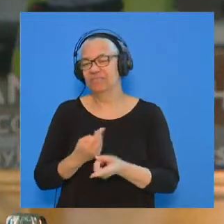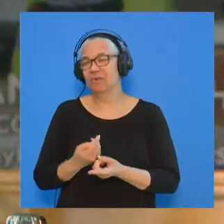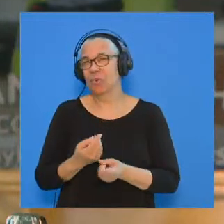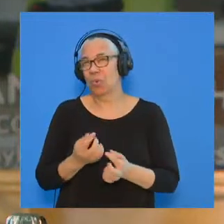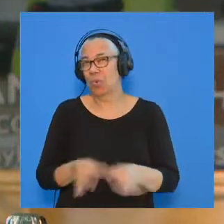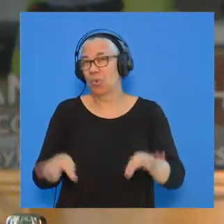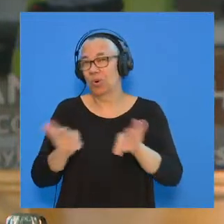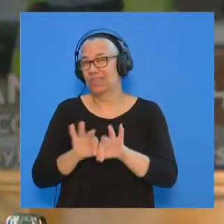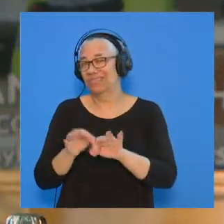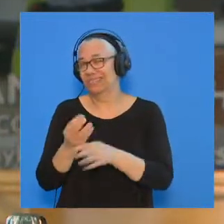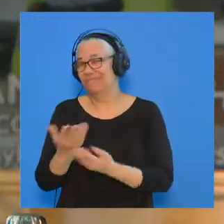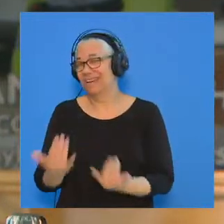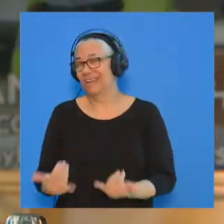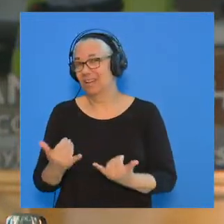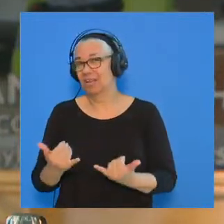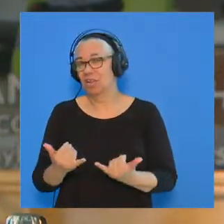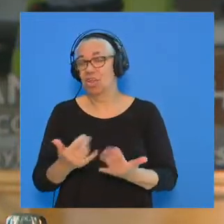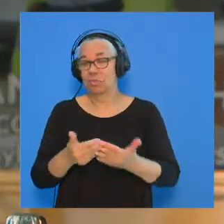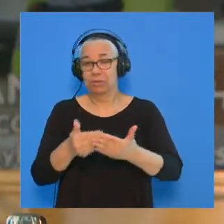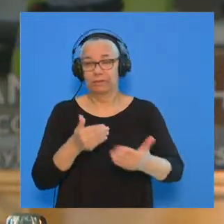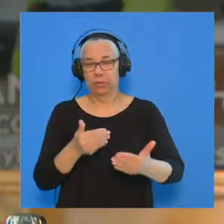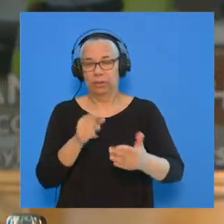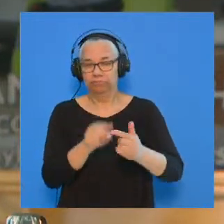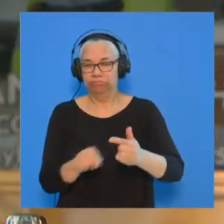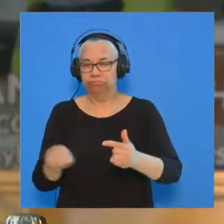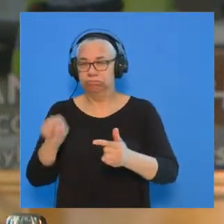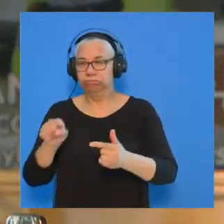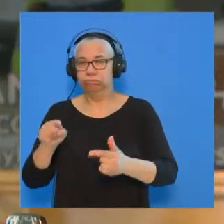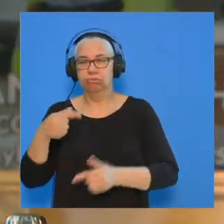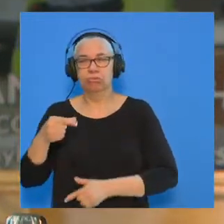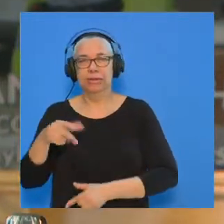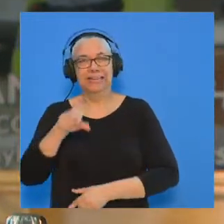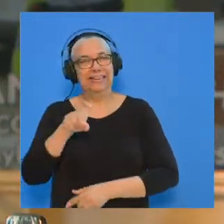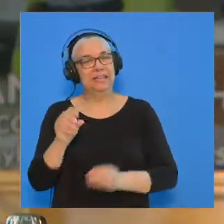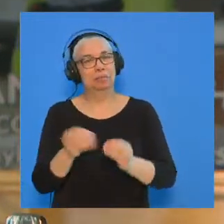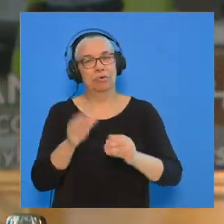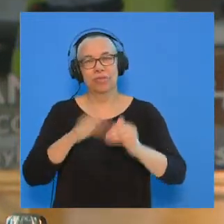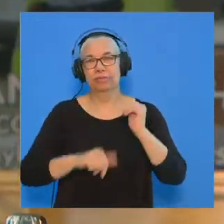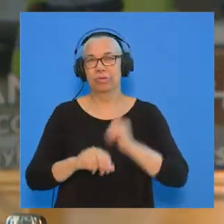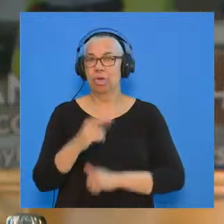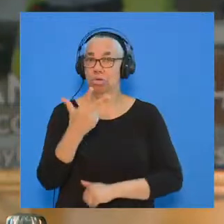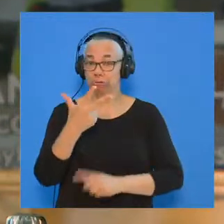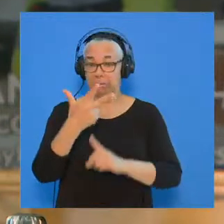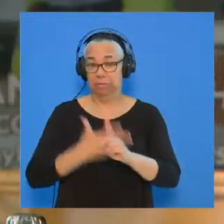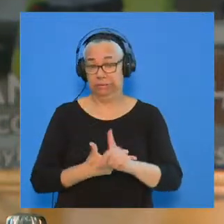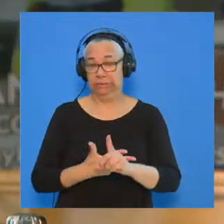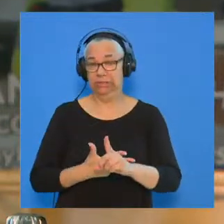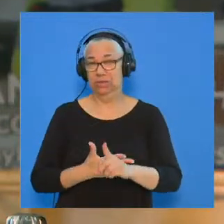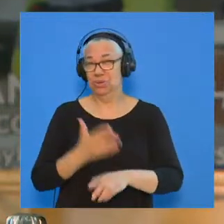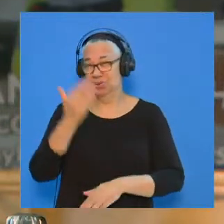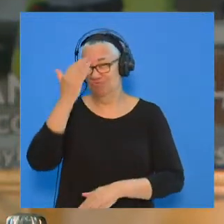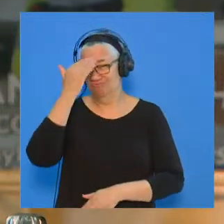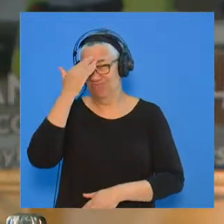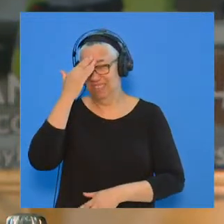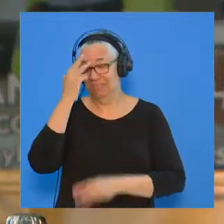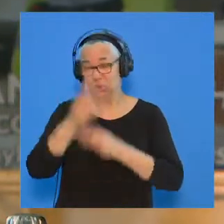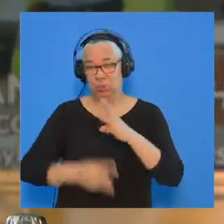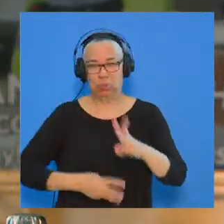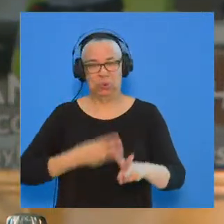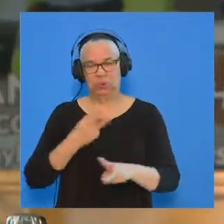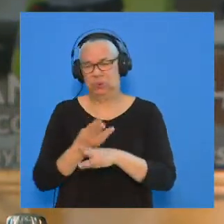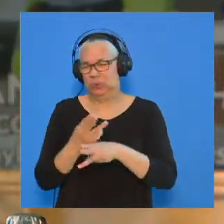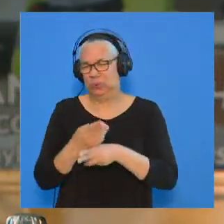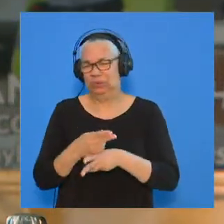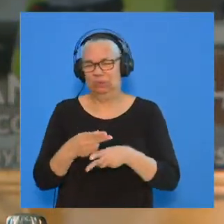to the amber or to the green, we would require more than 3 months supply. You would note that there is a worldwide shortage on many supplies, such